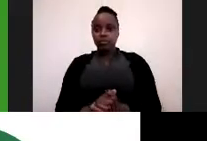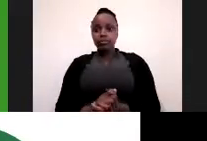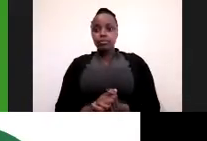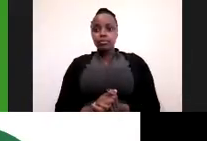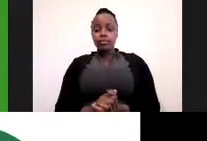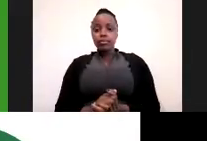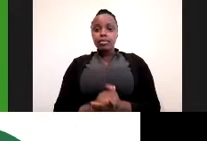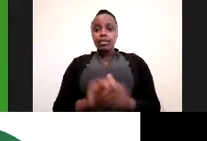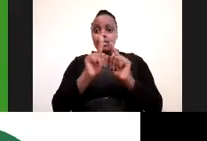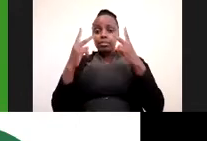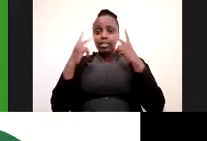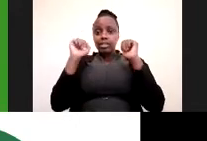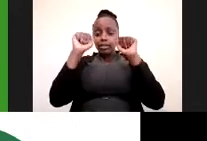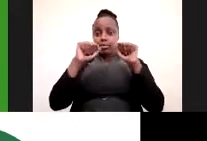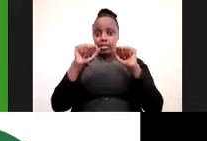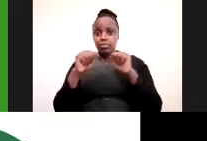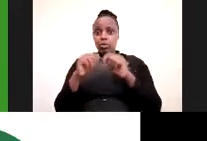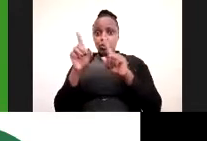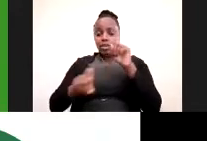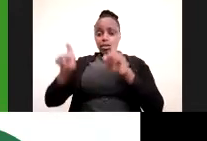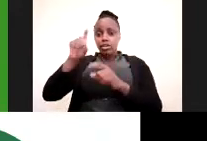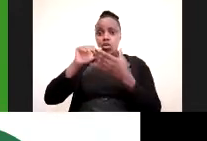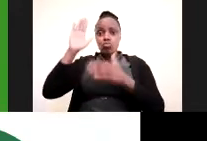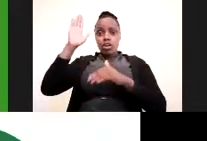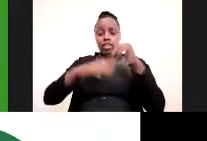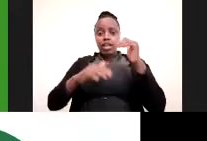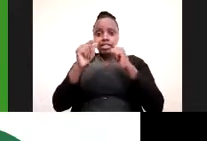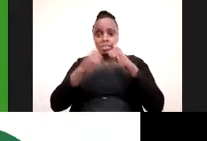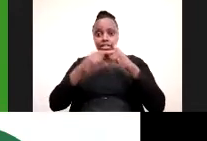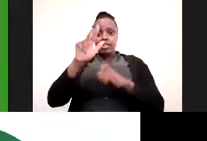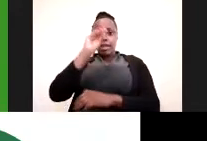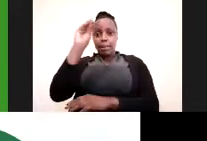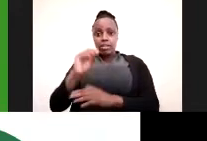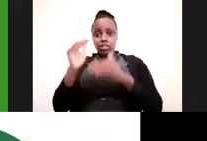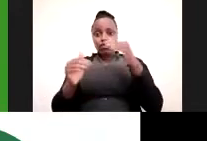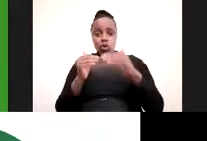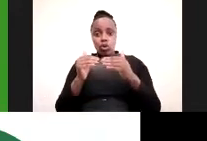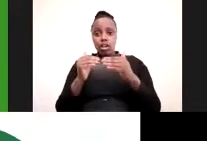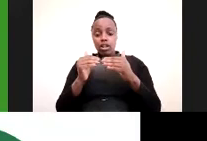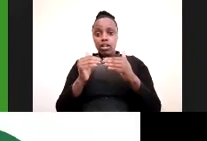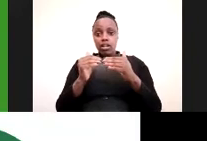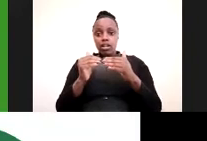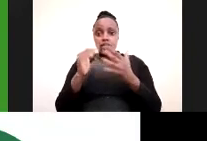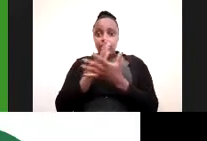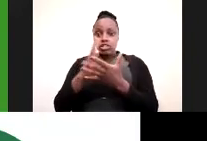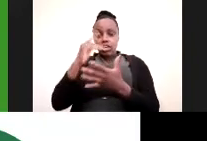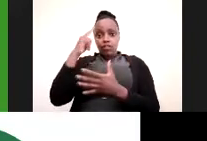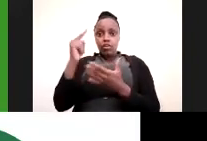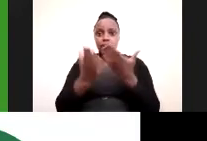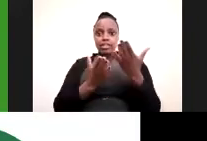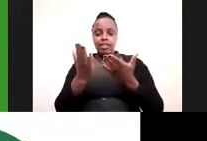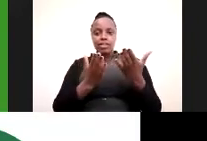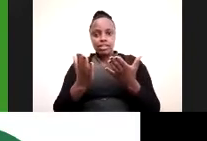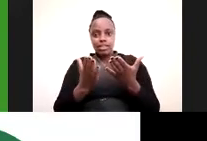As you can see, with an increase of more than 63% of the share of surfaces in